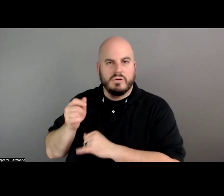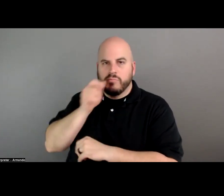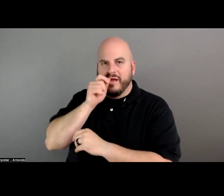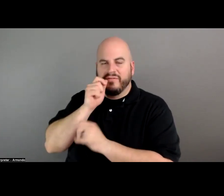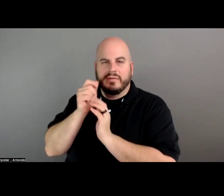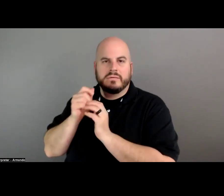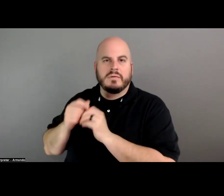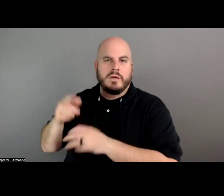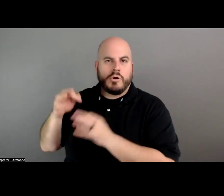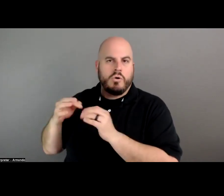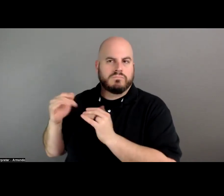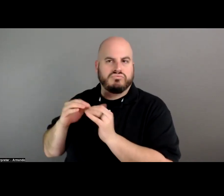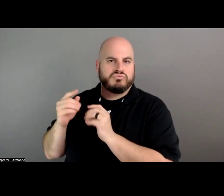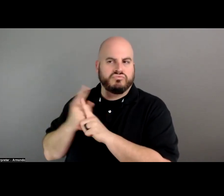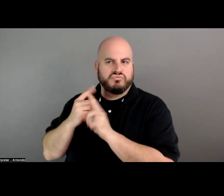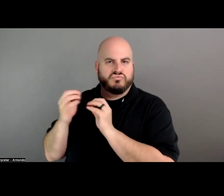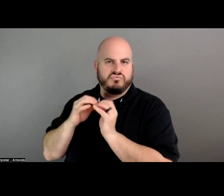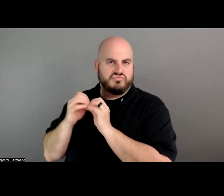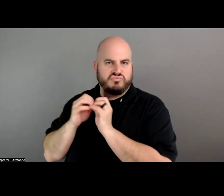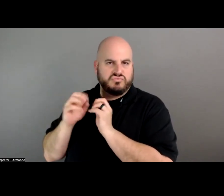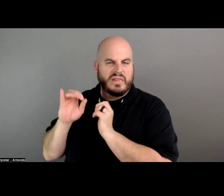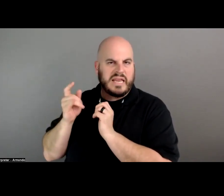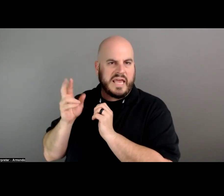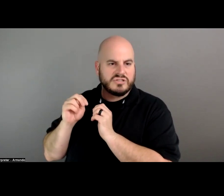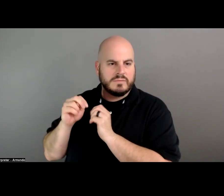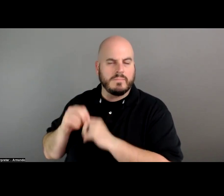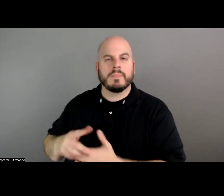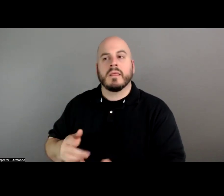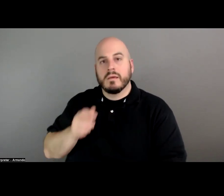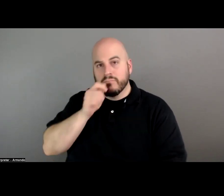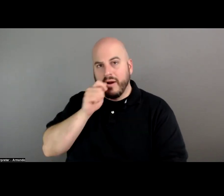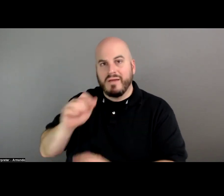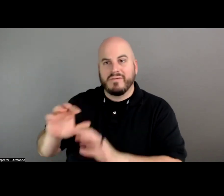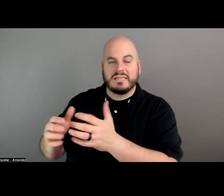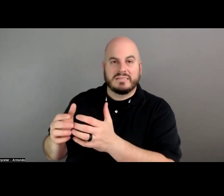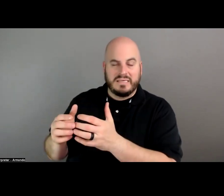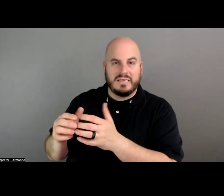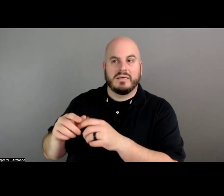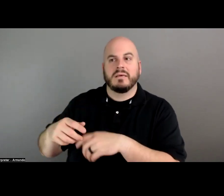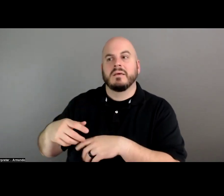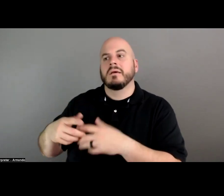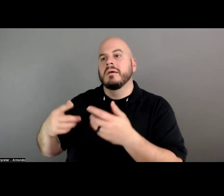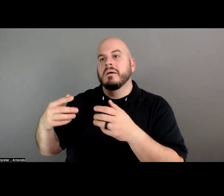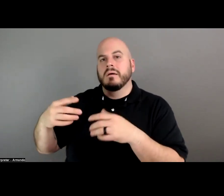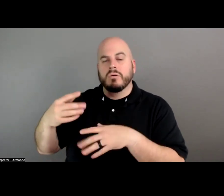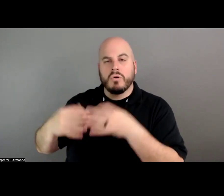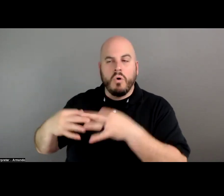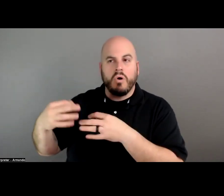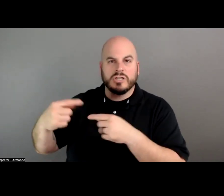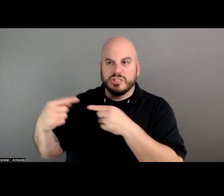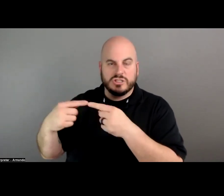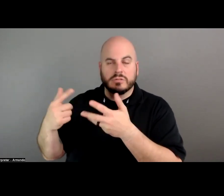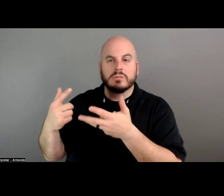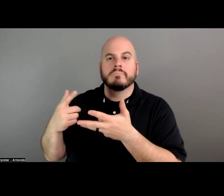people are going to go, and the private entity litigation is different rules, and state law plays into